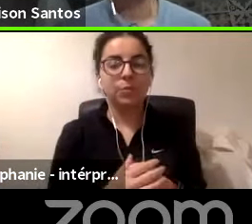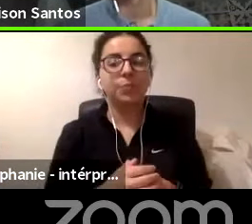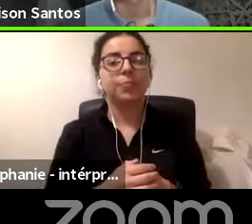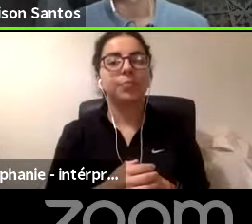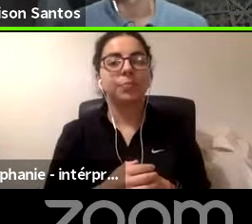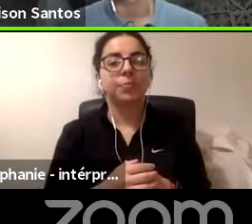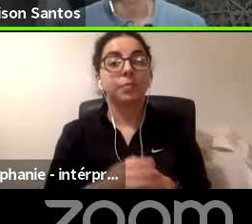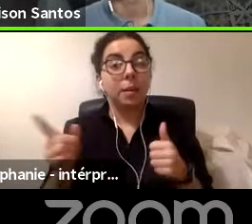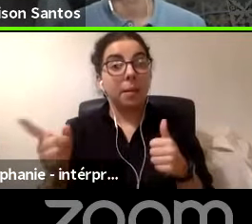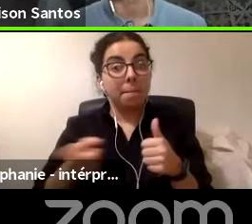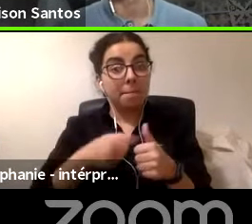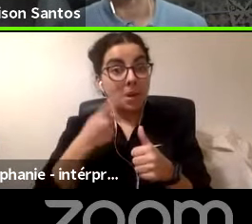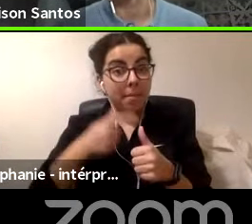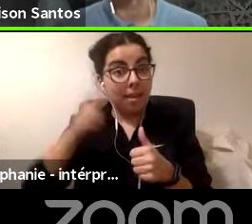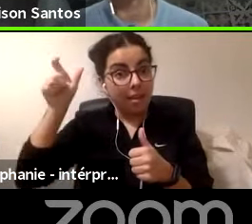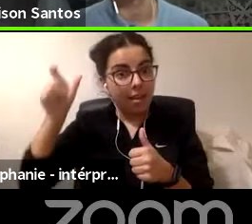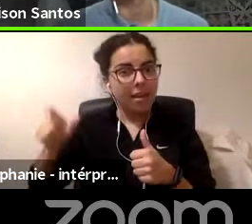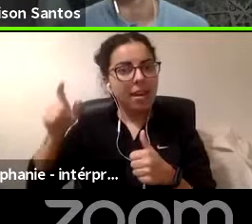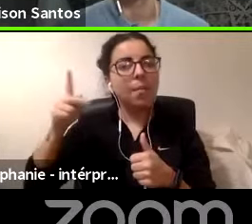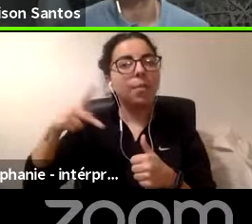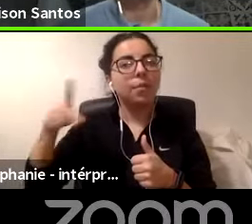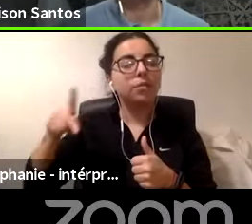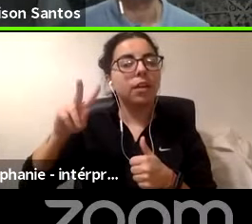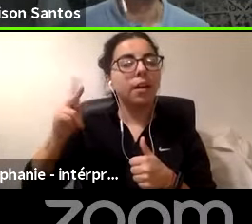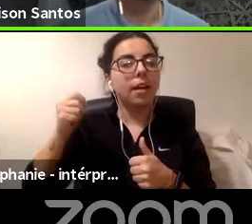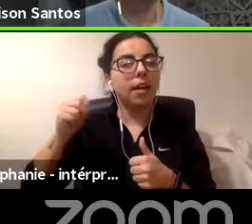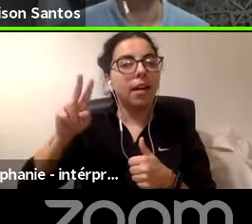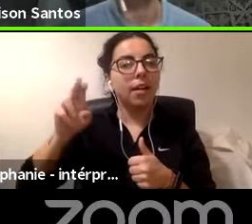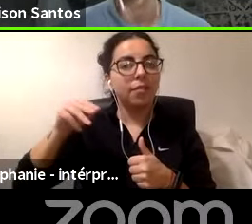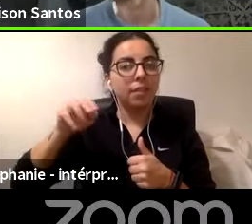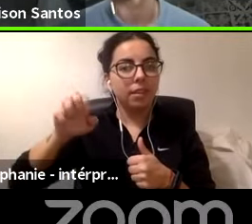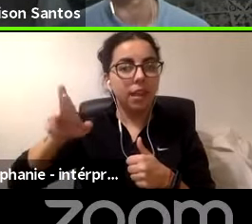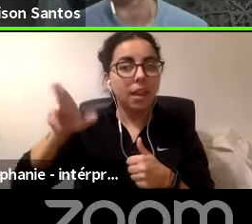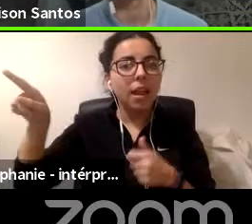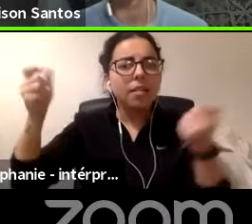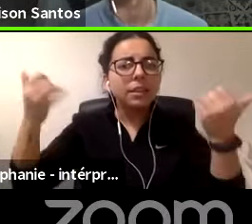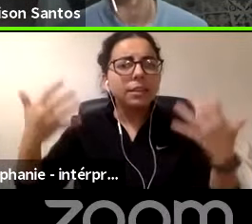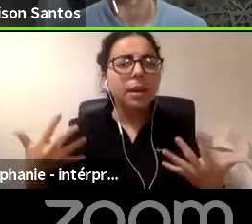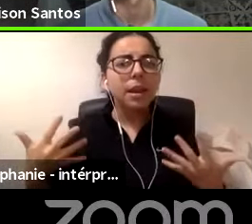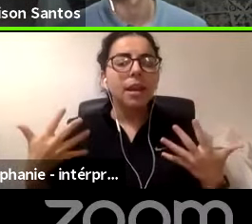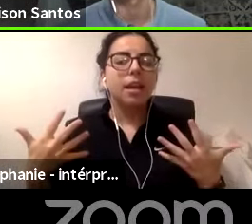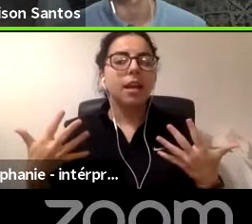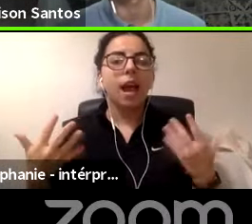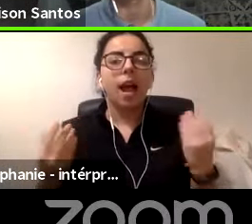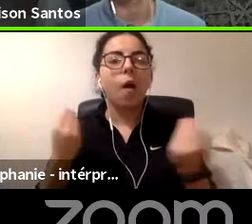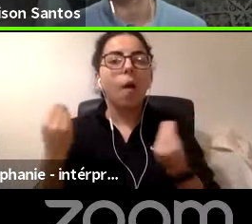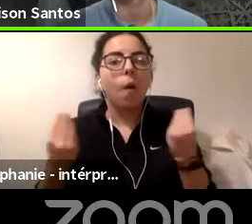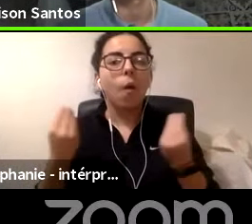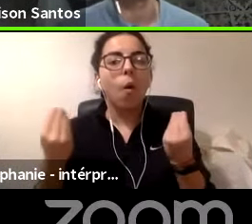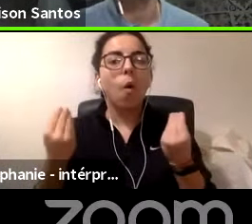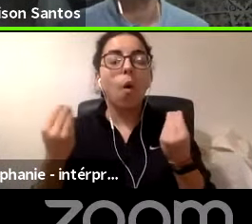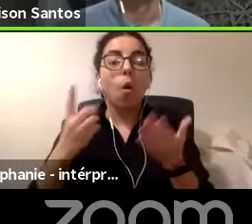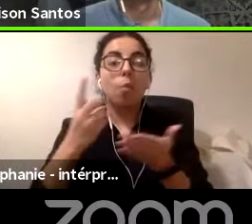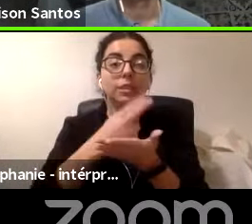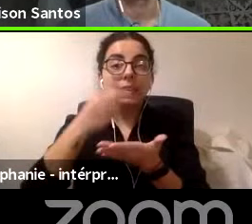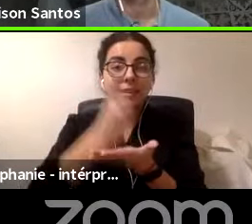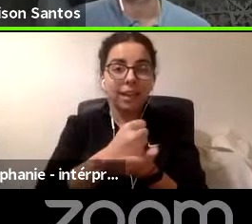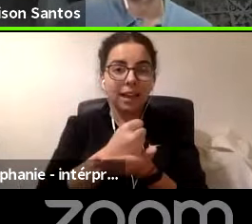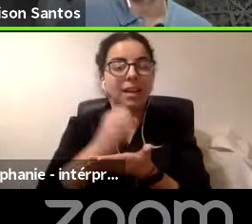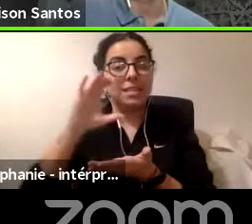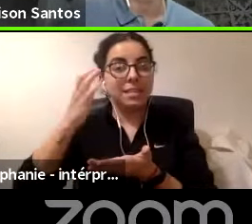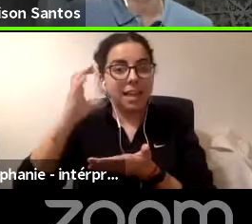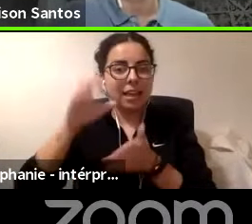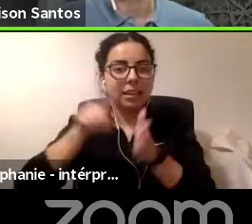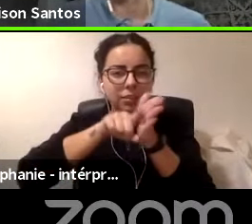Our first keynote speaker, Professor Hevner, will speak on daring to do good design science research.